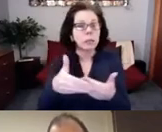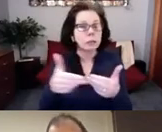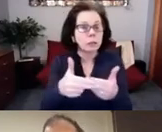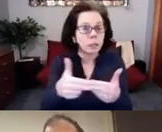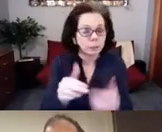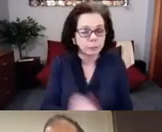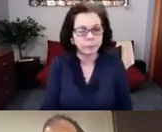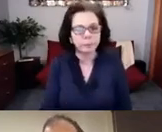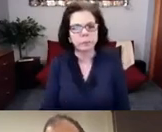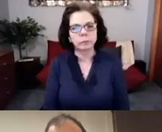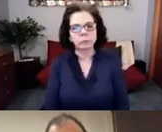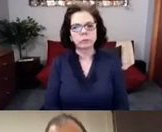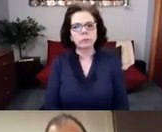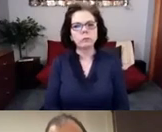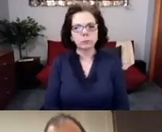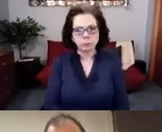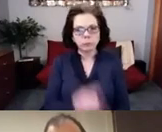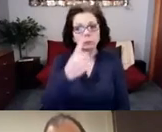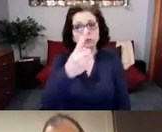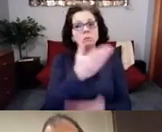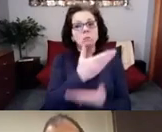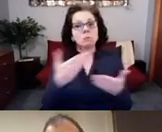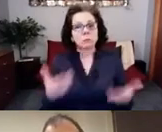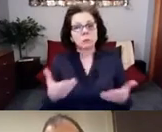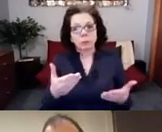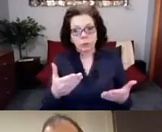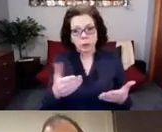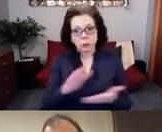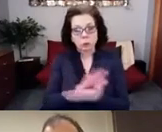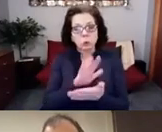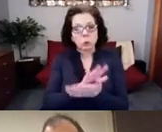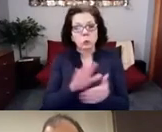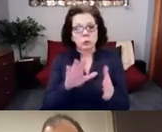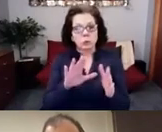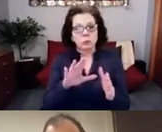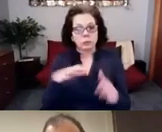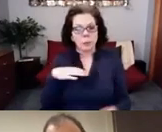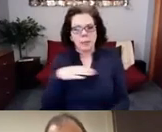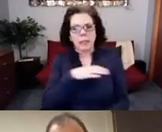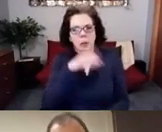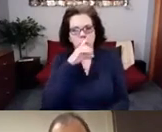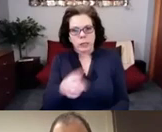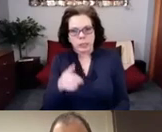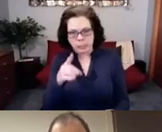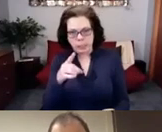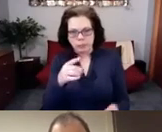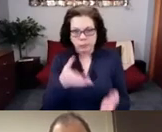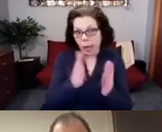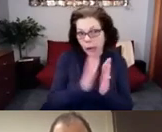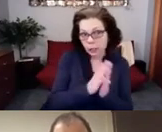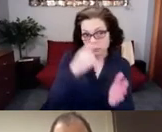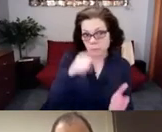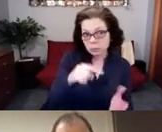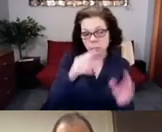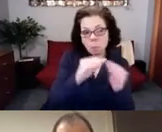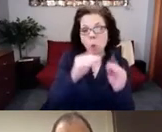One of the things that the school committee instructed us to look at was to try to bring more testing to schools